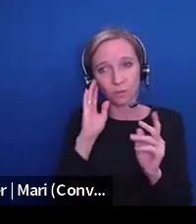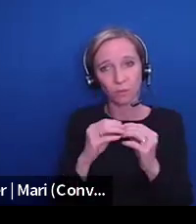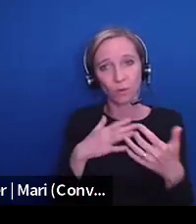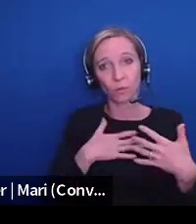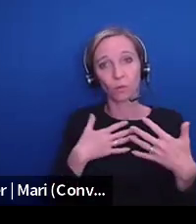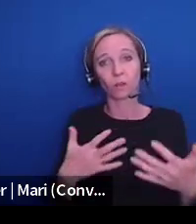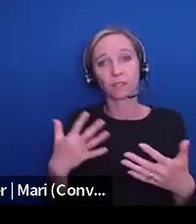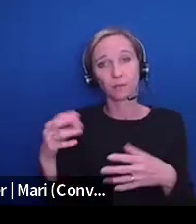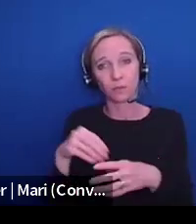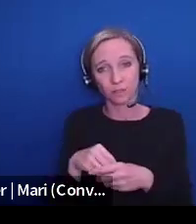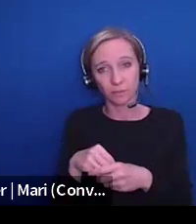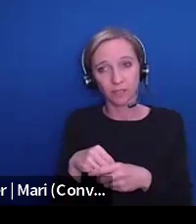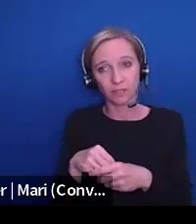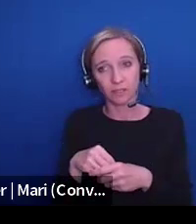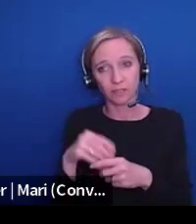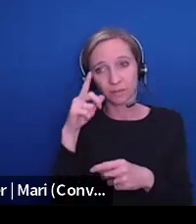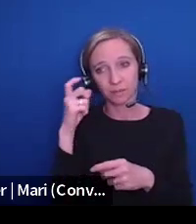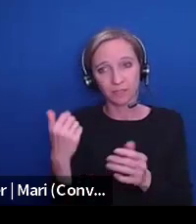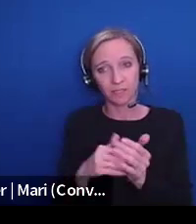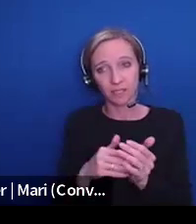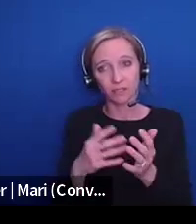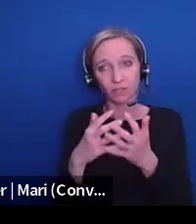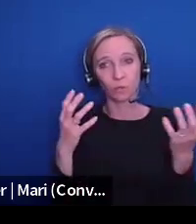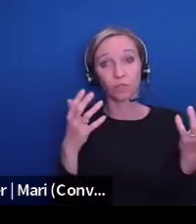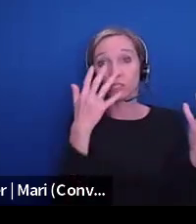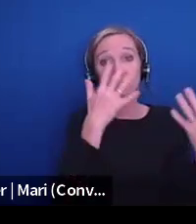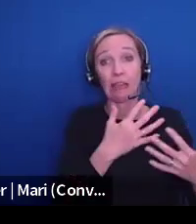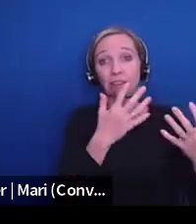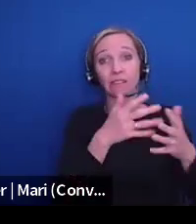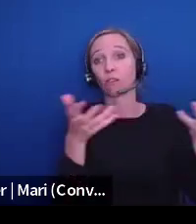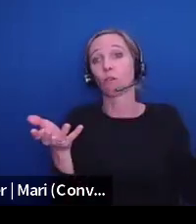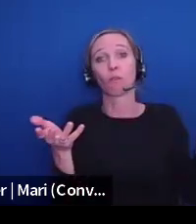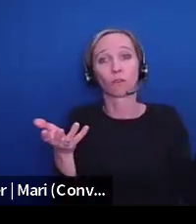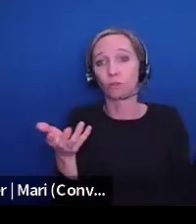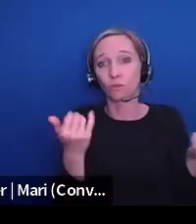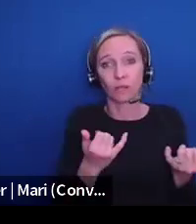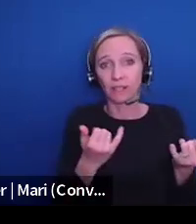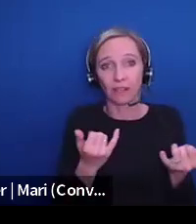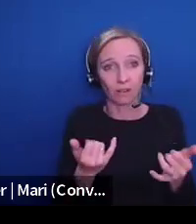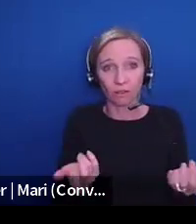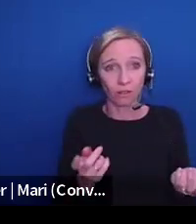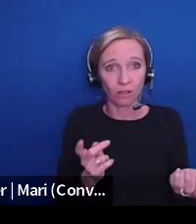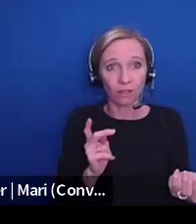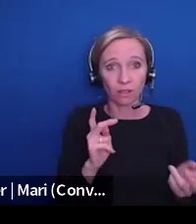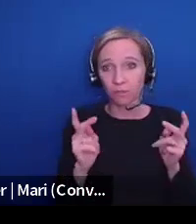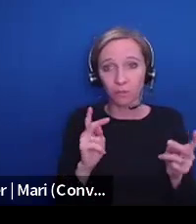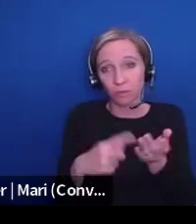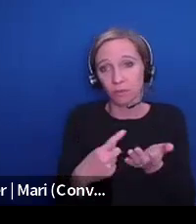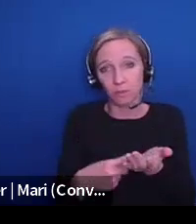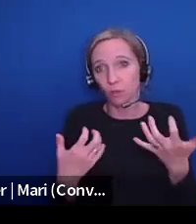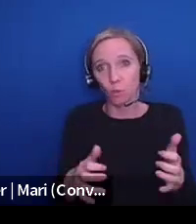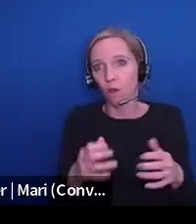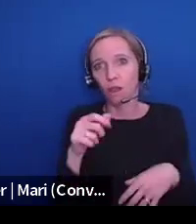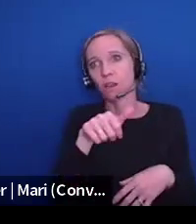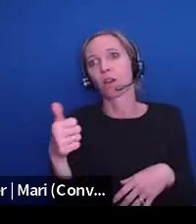willing to participate, because again, like there's so much sadness going on in the world where you know, like, so like you don't want to hear another